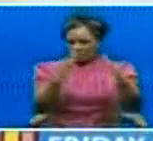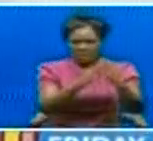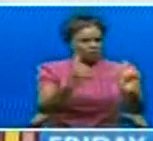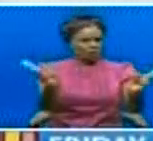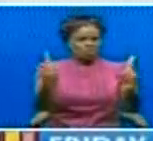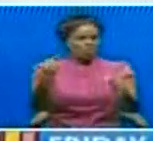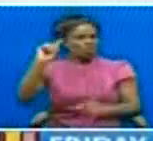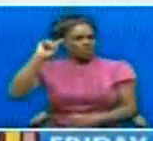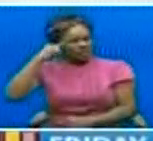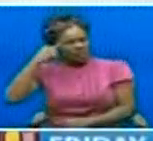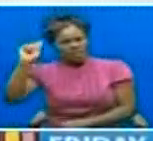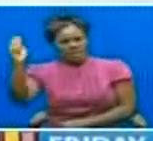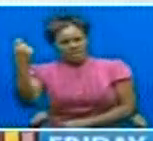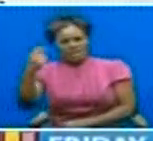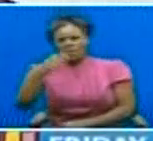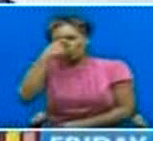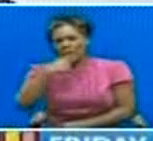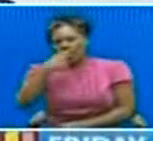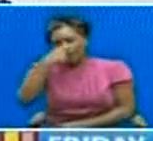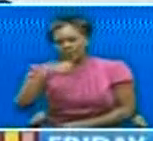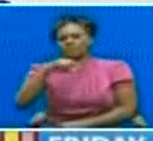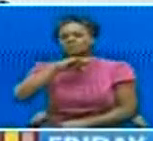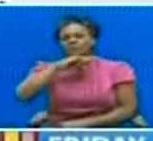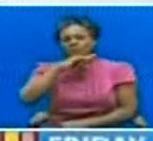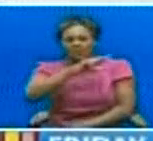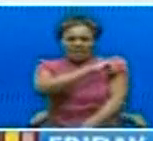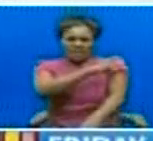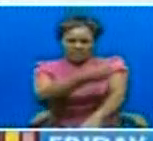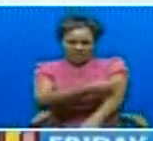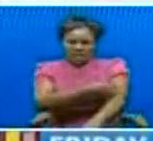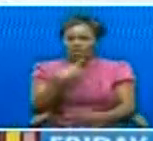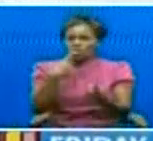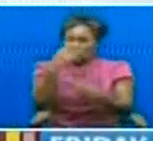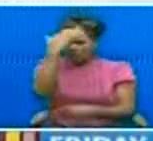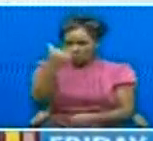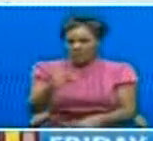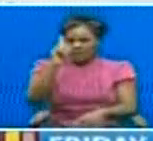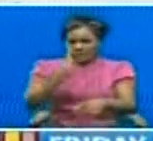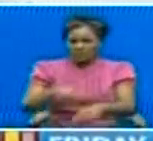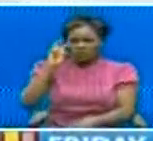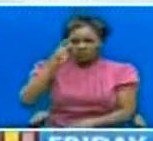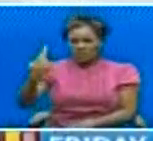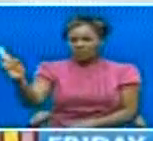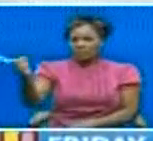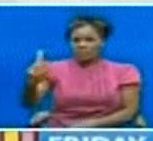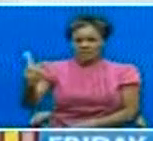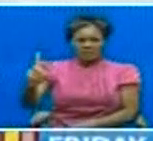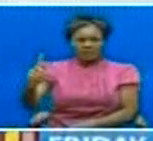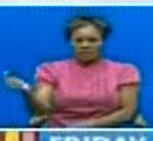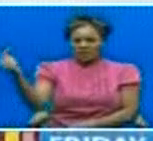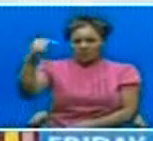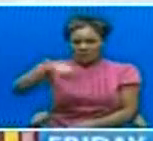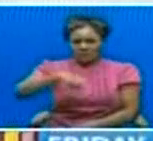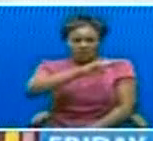about Kenya, think about Uganda, Tanzania, think about Nigeria. And I was talking about it because when we saw the president come to